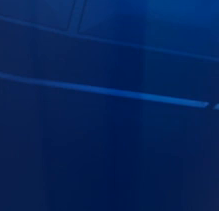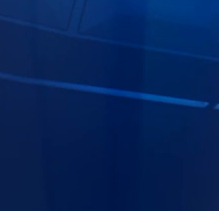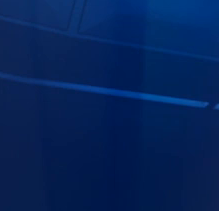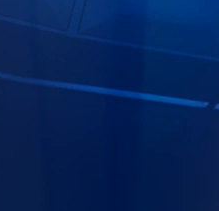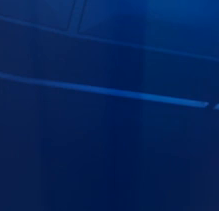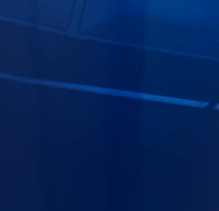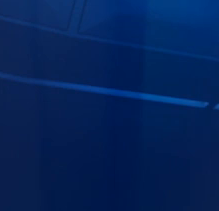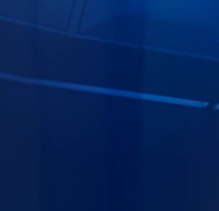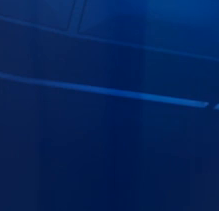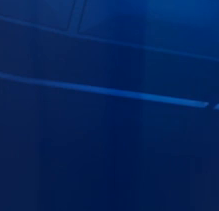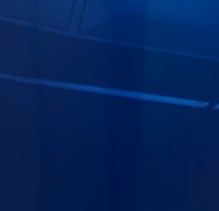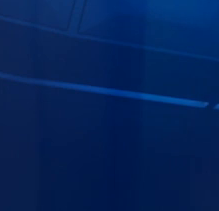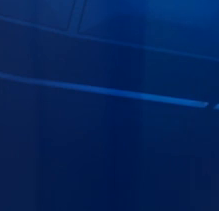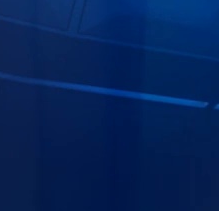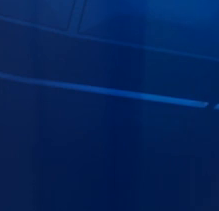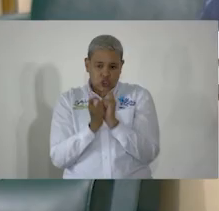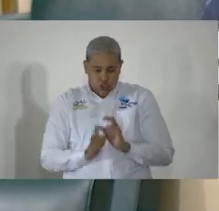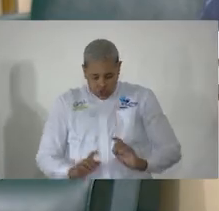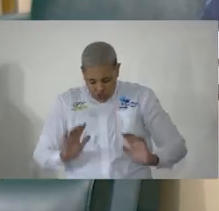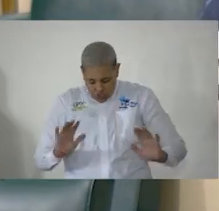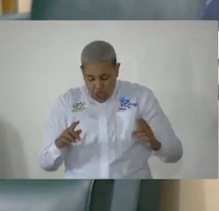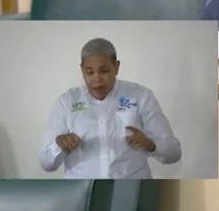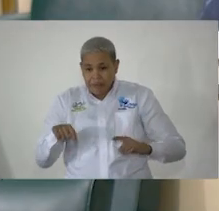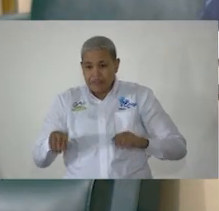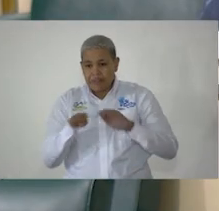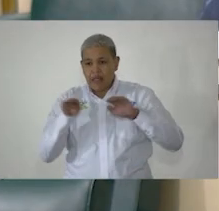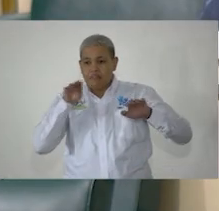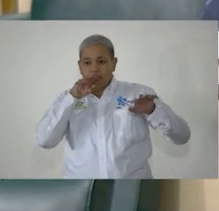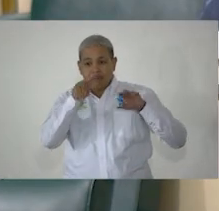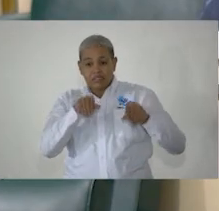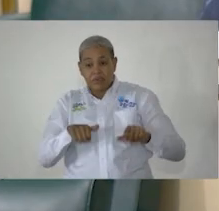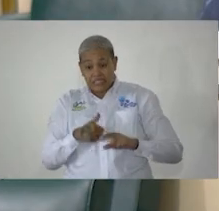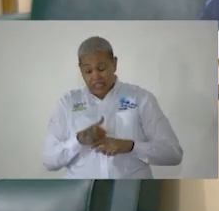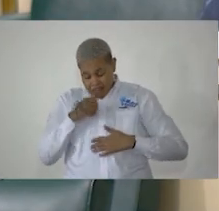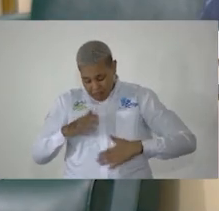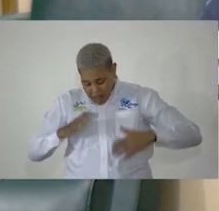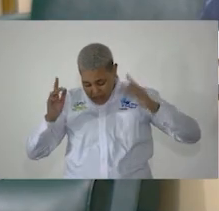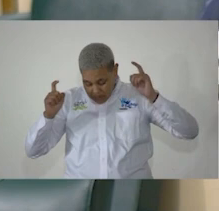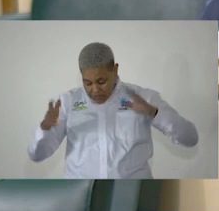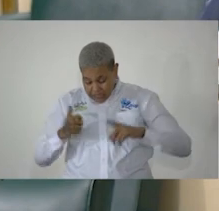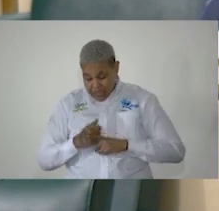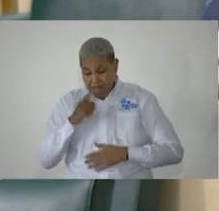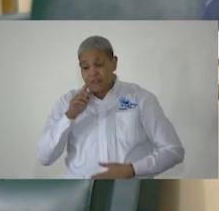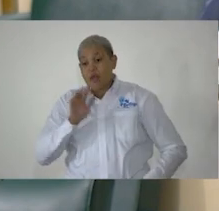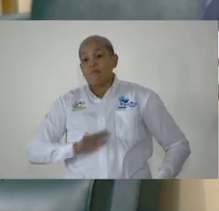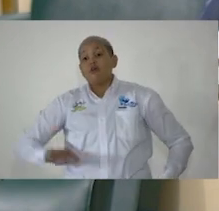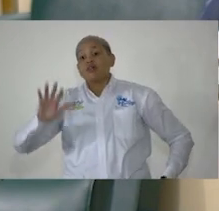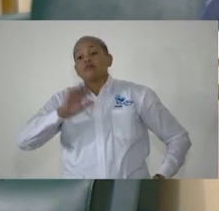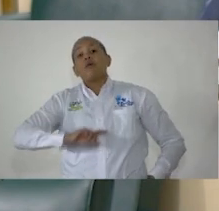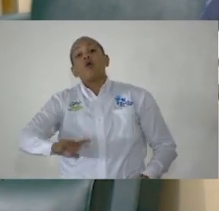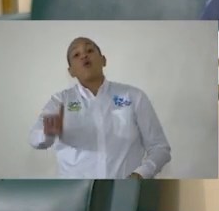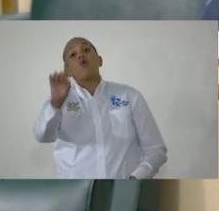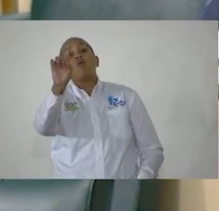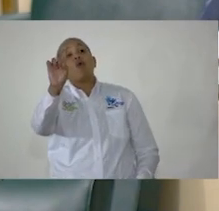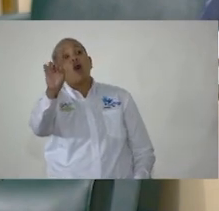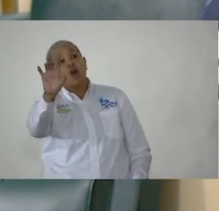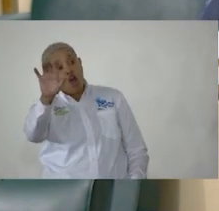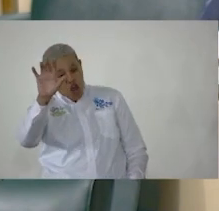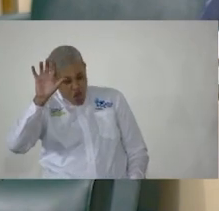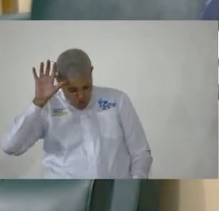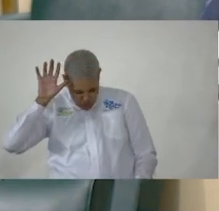in year two of the compensation review. This level of expenditure, Madam Speaker, is approximately